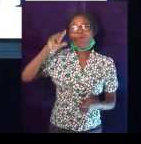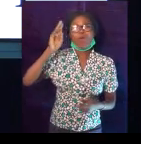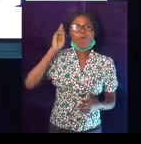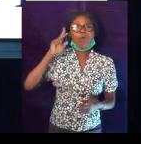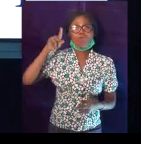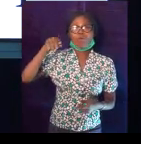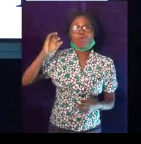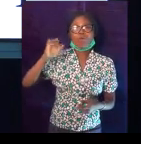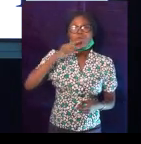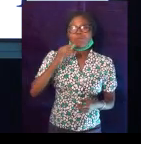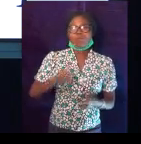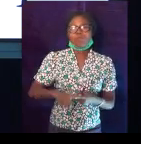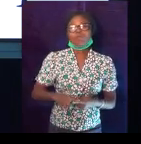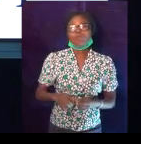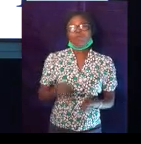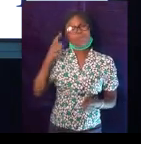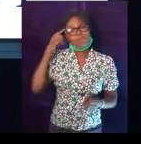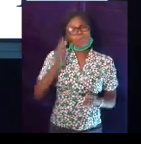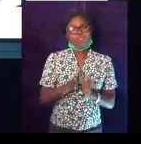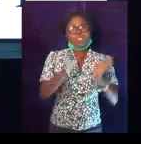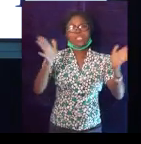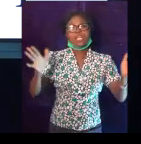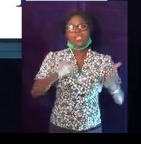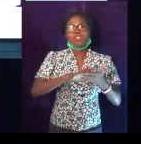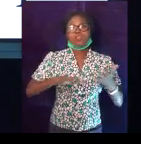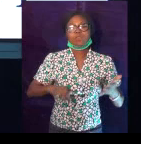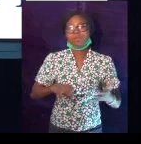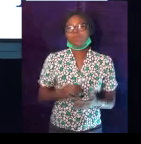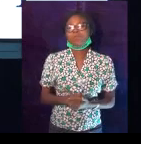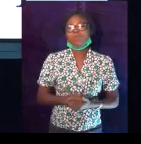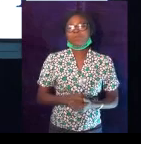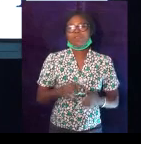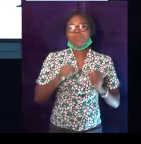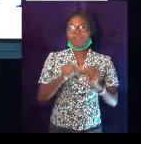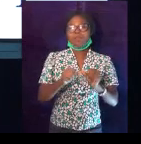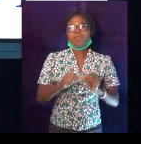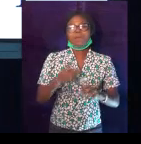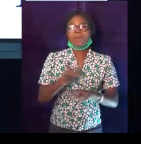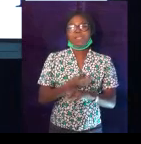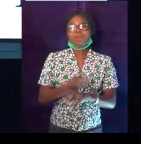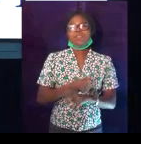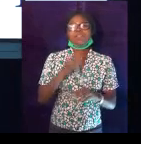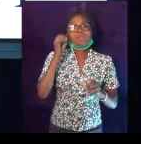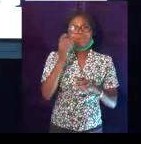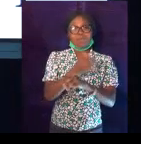Till I come your way next time, remain wonderful mathematicians.